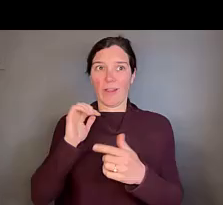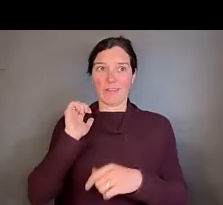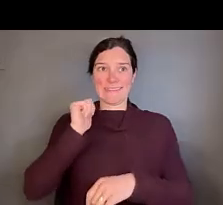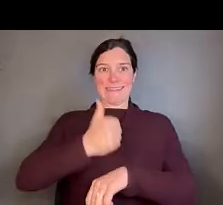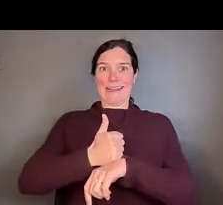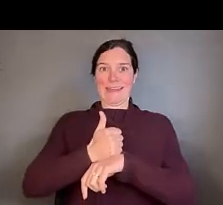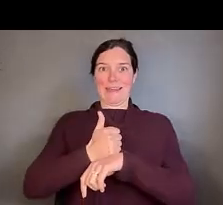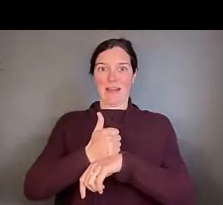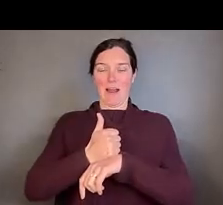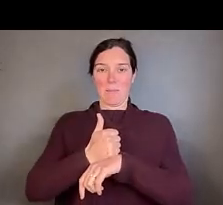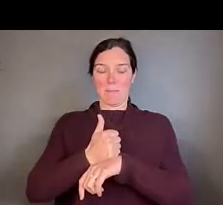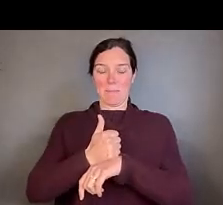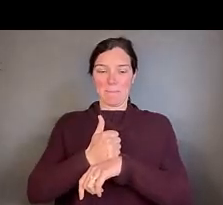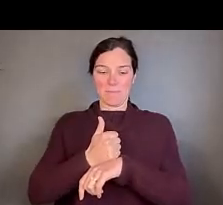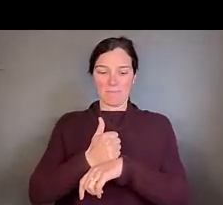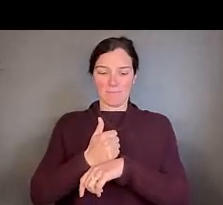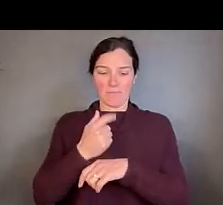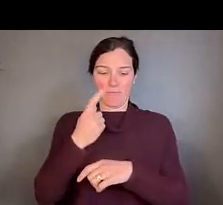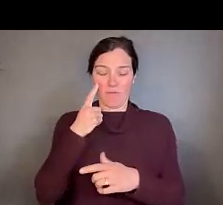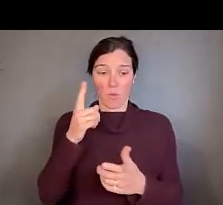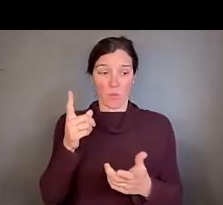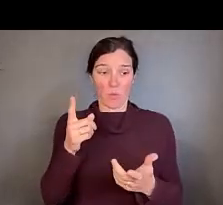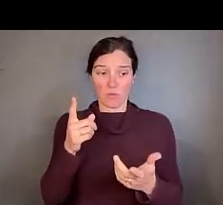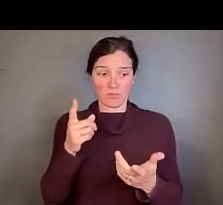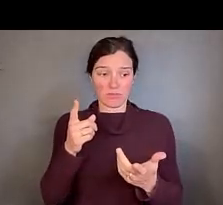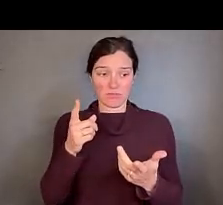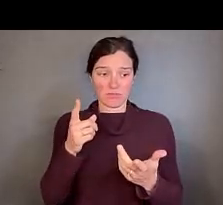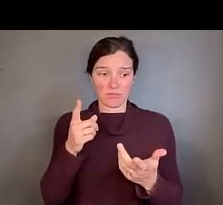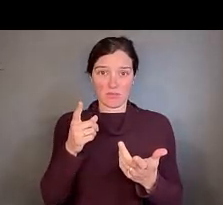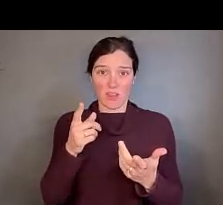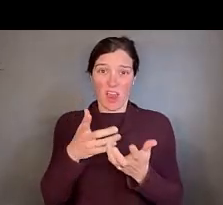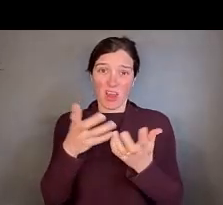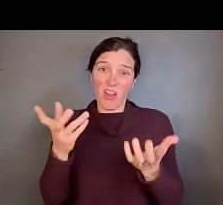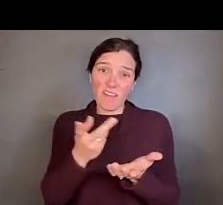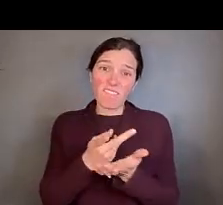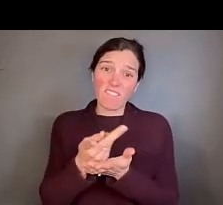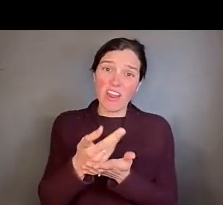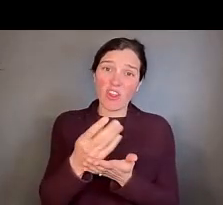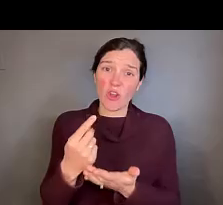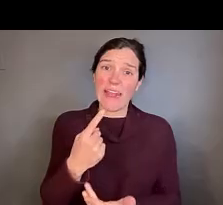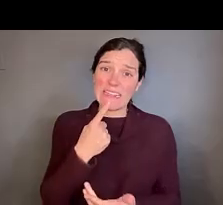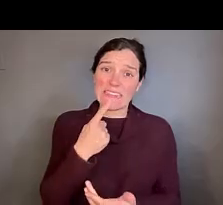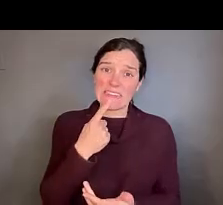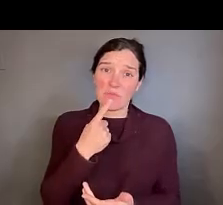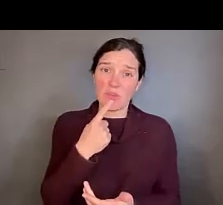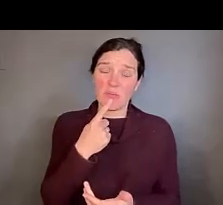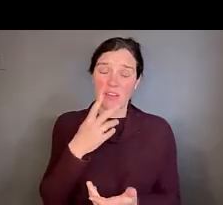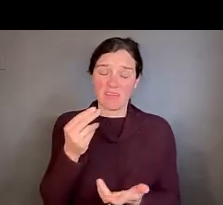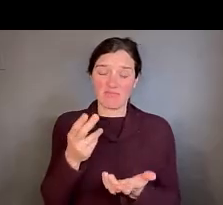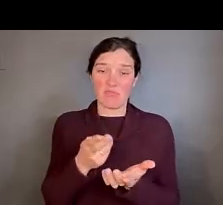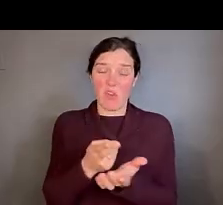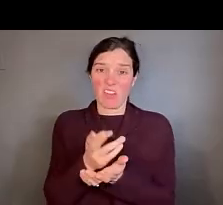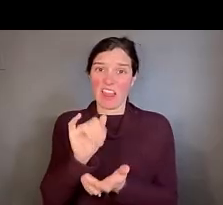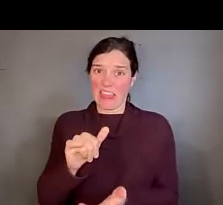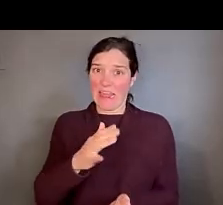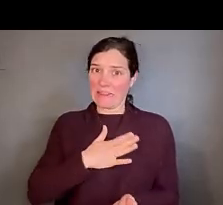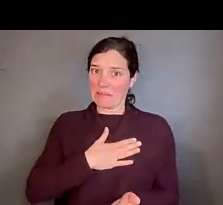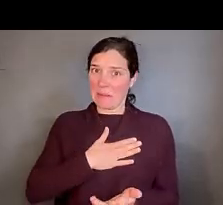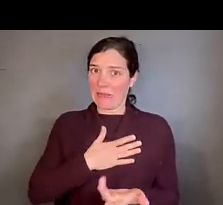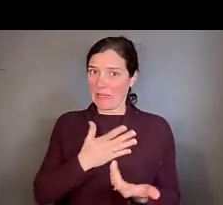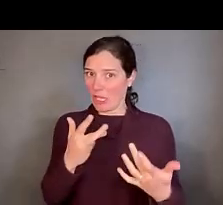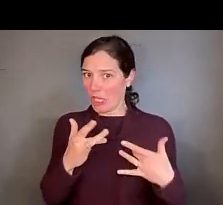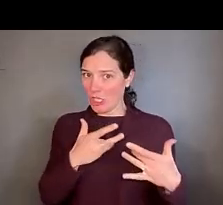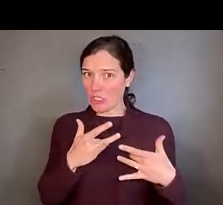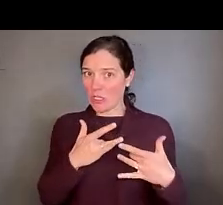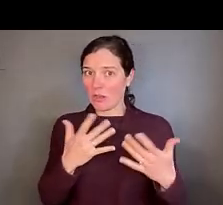some way up for a large amount of failure and disappointment. And frankly, that's one of my concerns